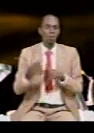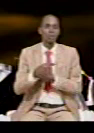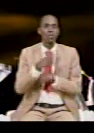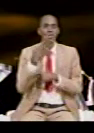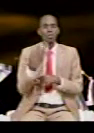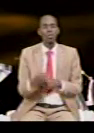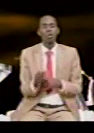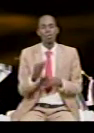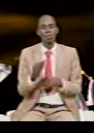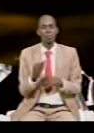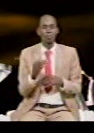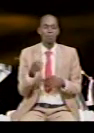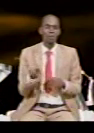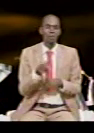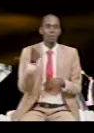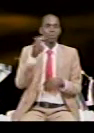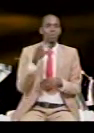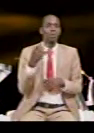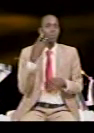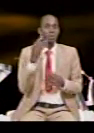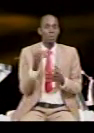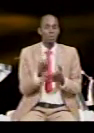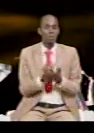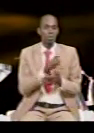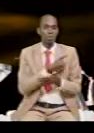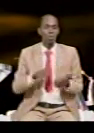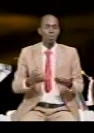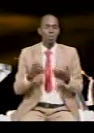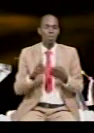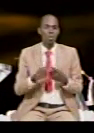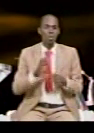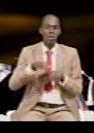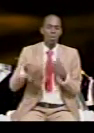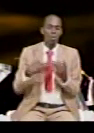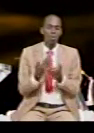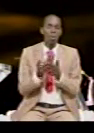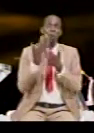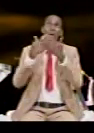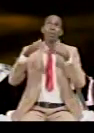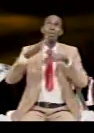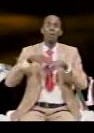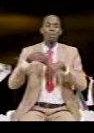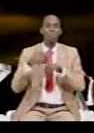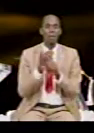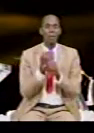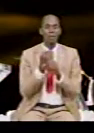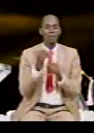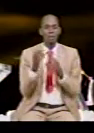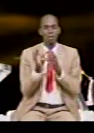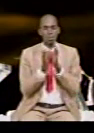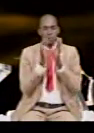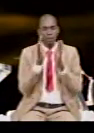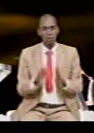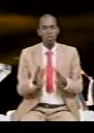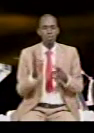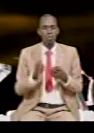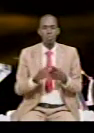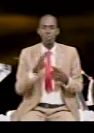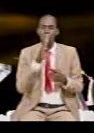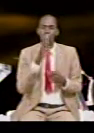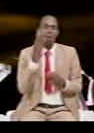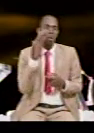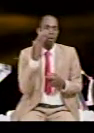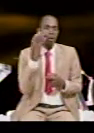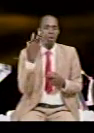bound believer to be wary of modern day deceptive teachers. They rob people of a